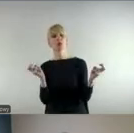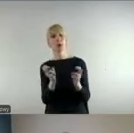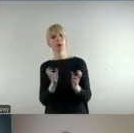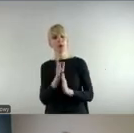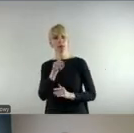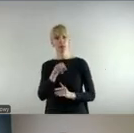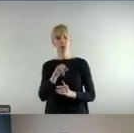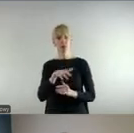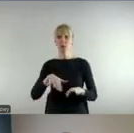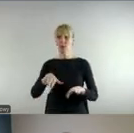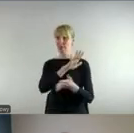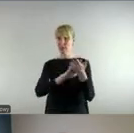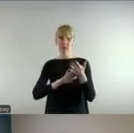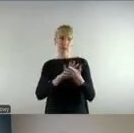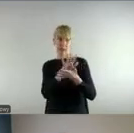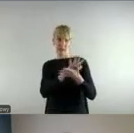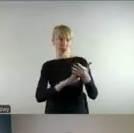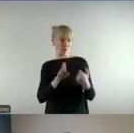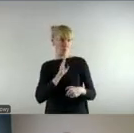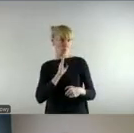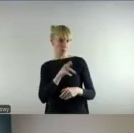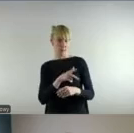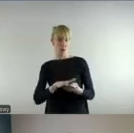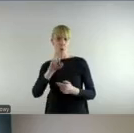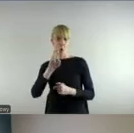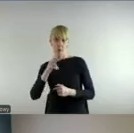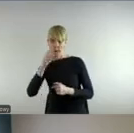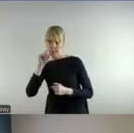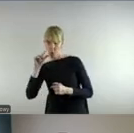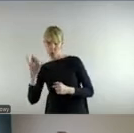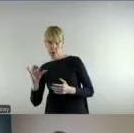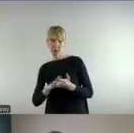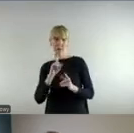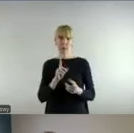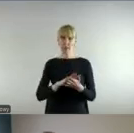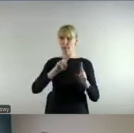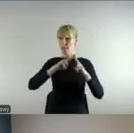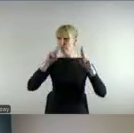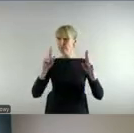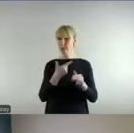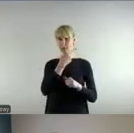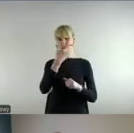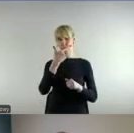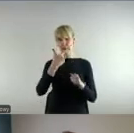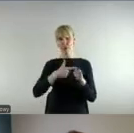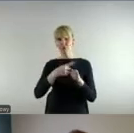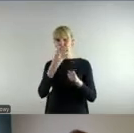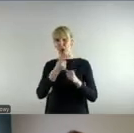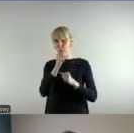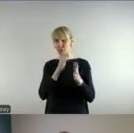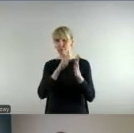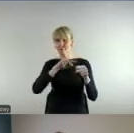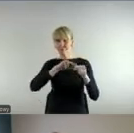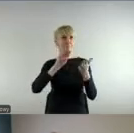around Hønefoss had to be developed within the first 24 hours, because we didn't have